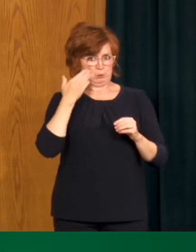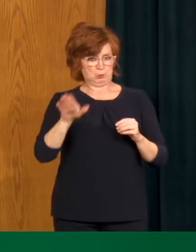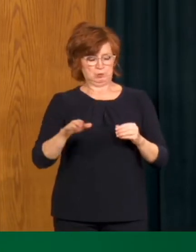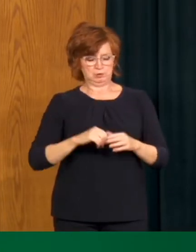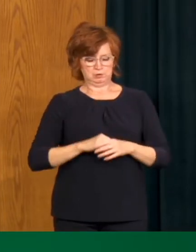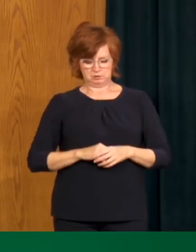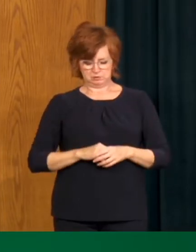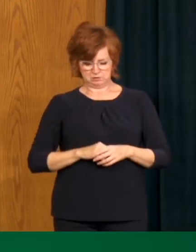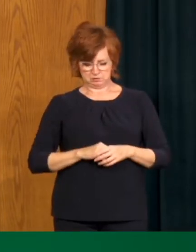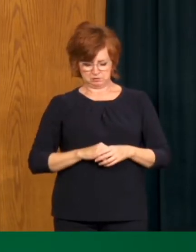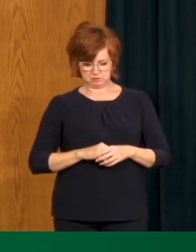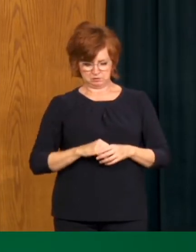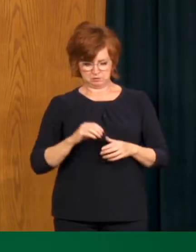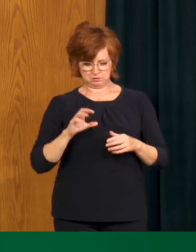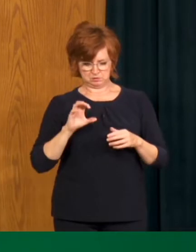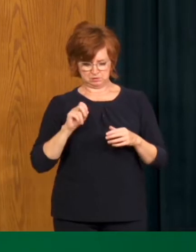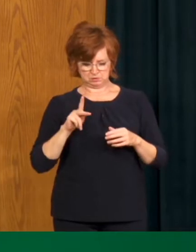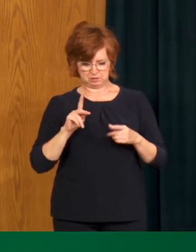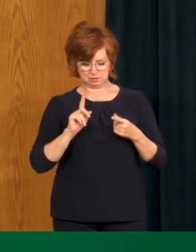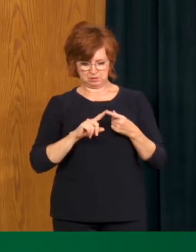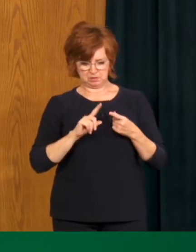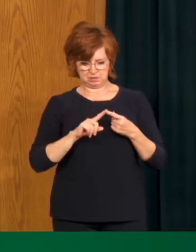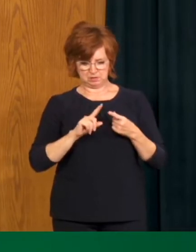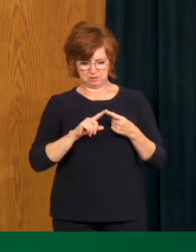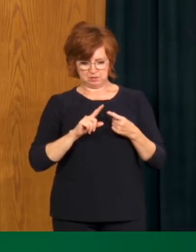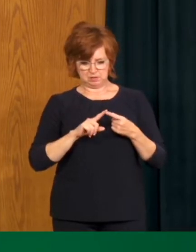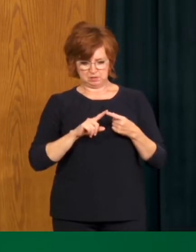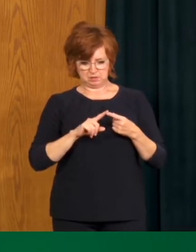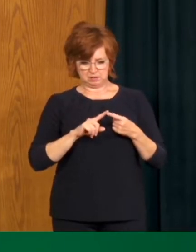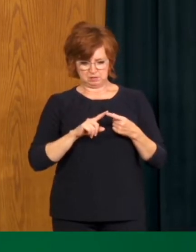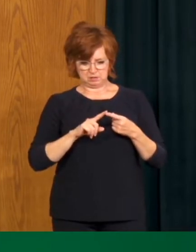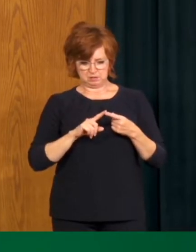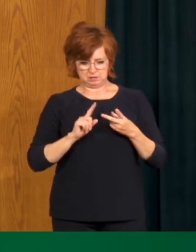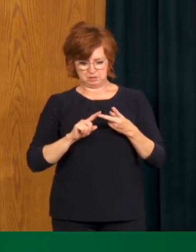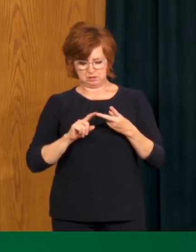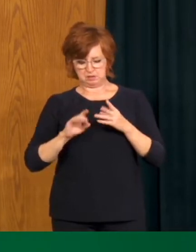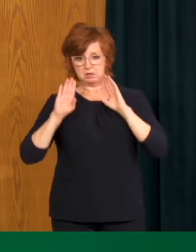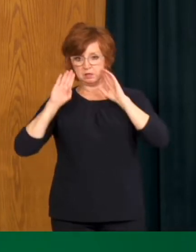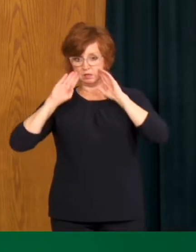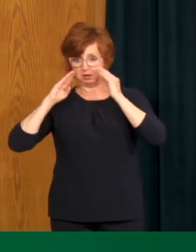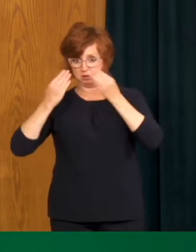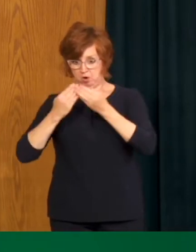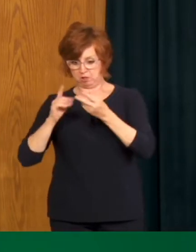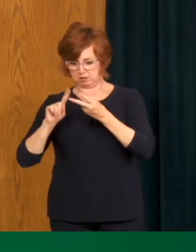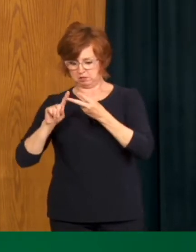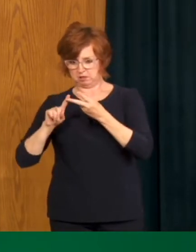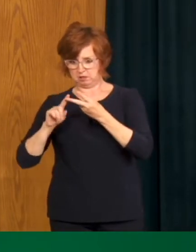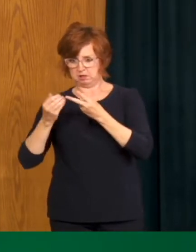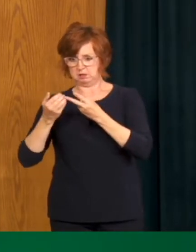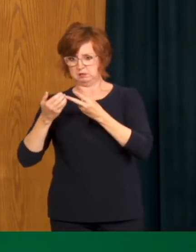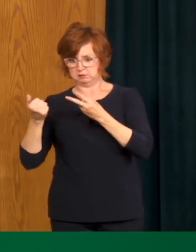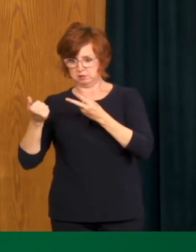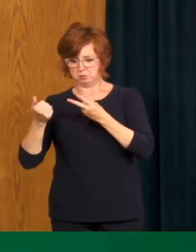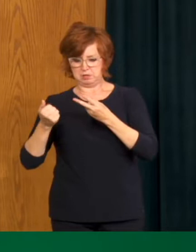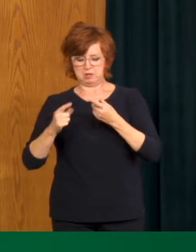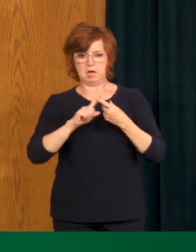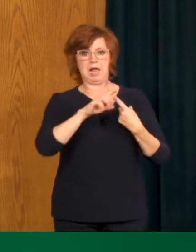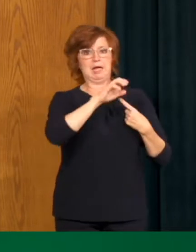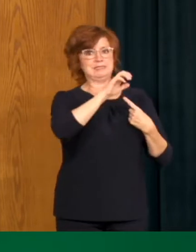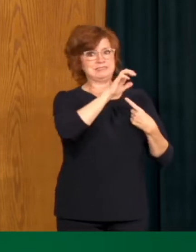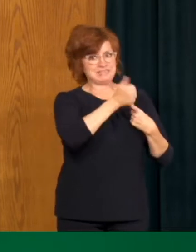the last I'd heard, there was more than 10 cases completely unrelated to cases on colony and completely unrelated to each other. So this